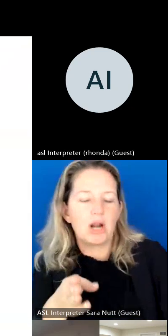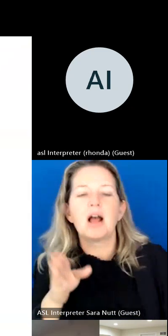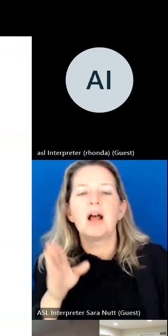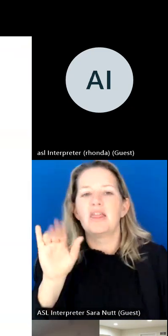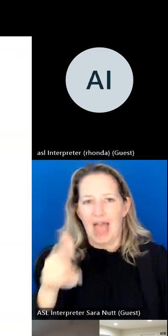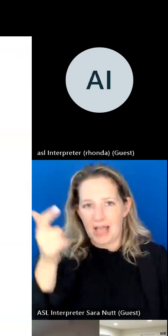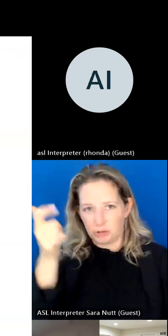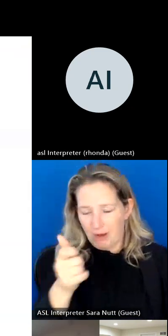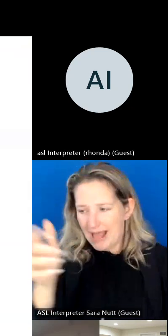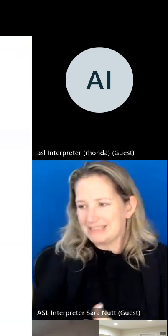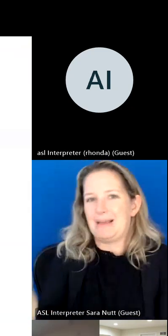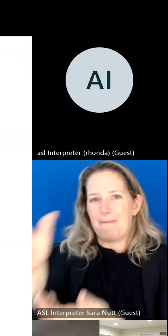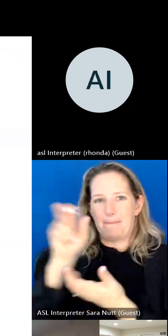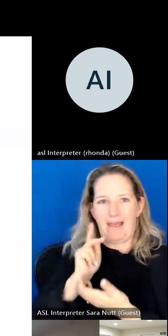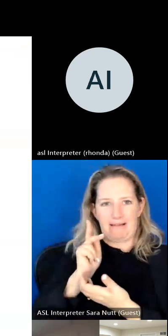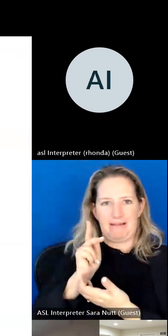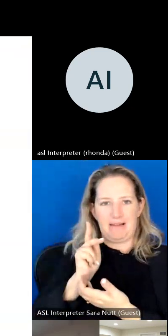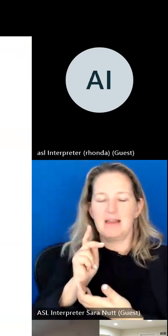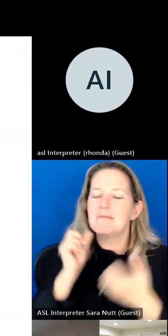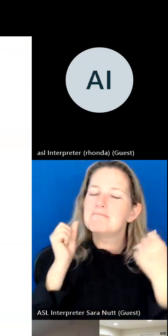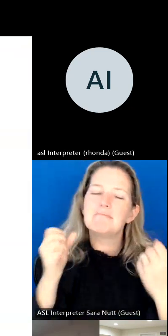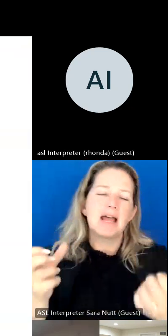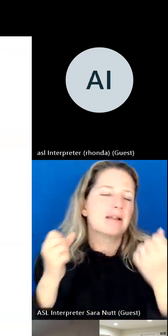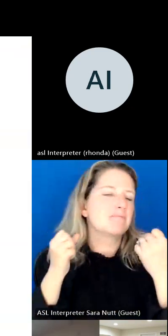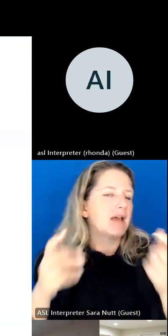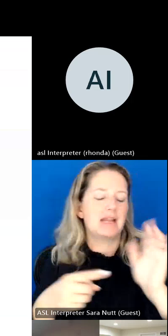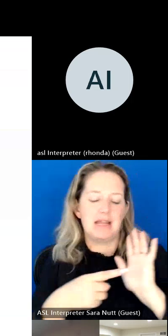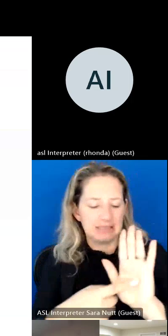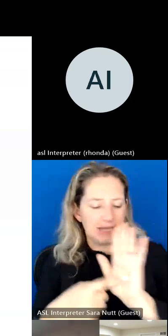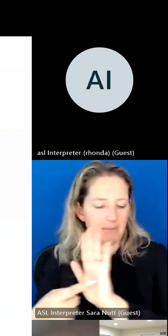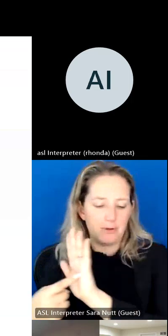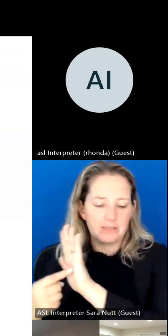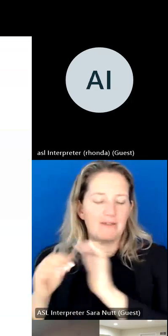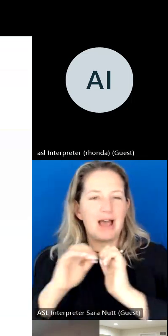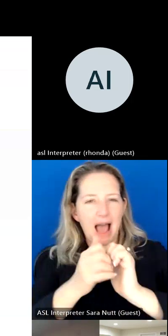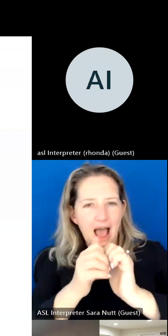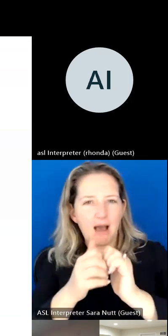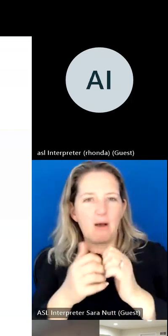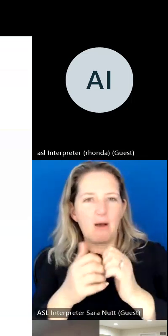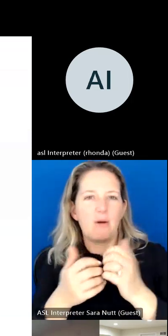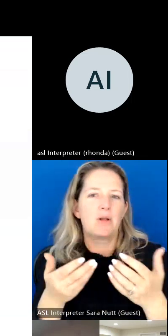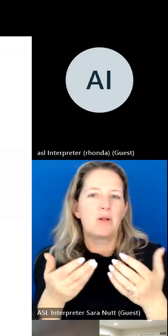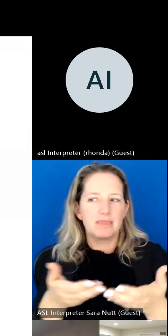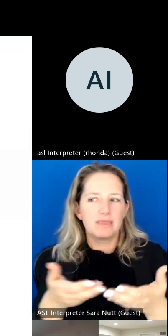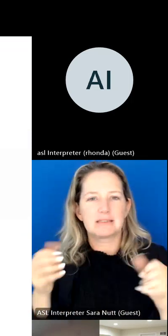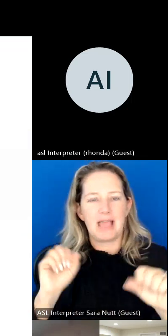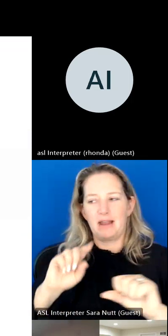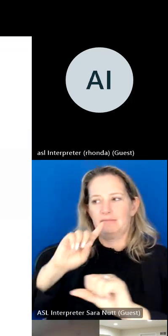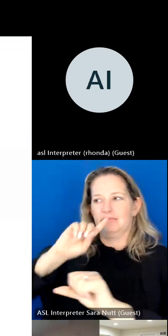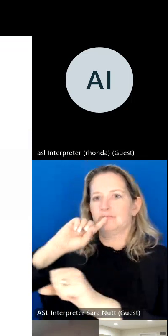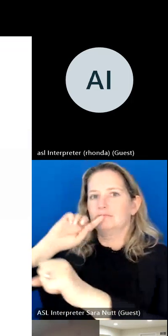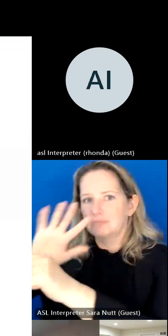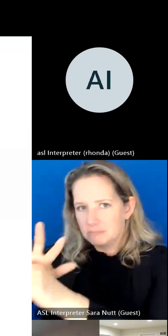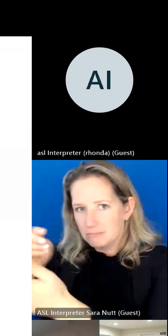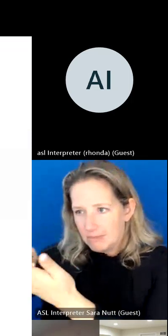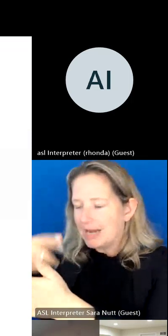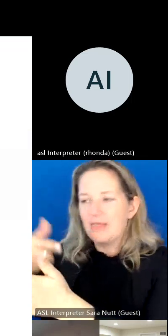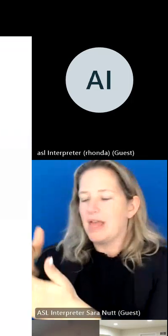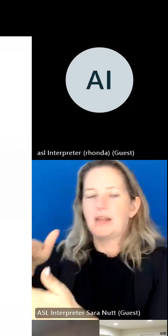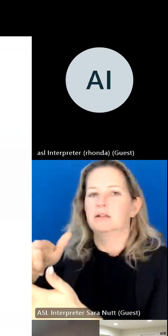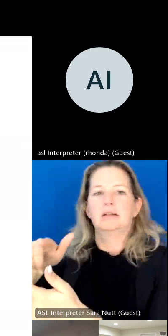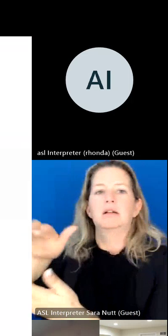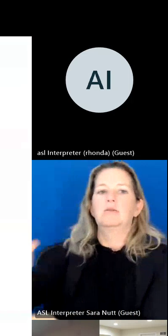in the grant. So there's many examples of how things could lead to a recovery. So